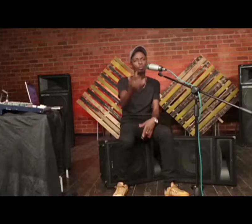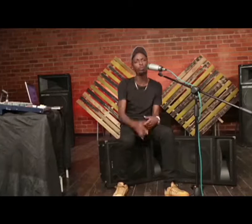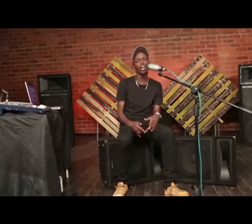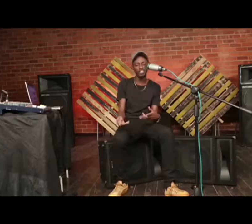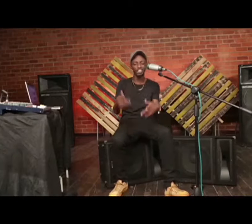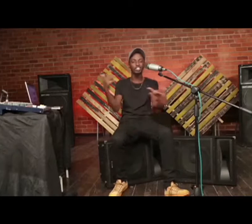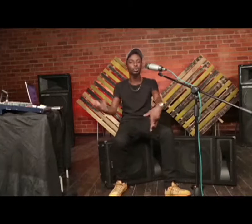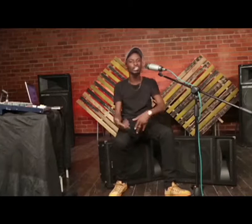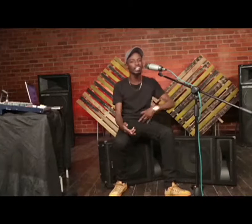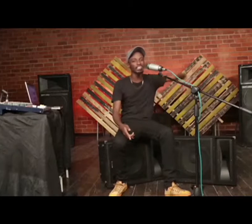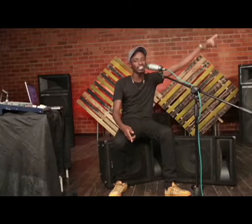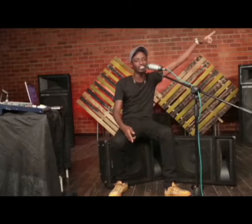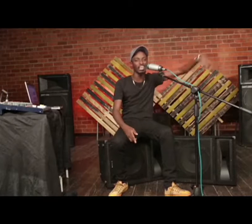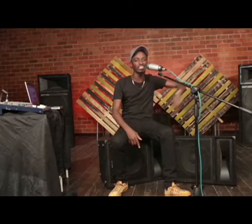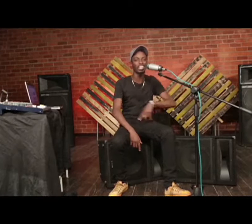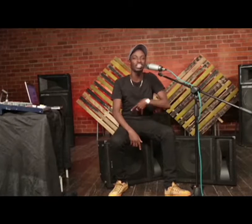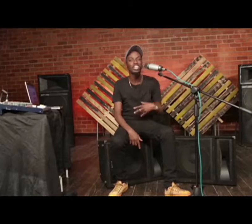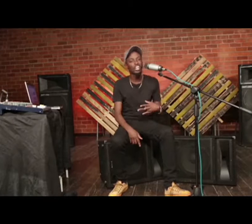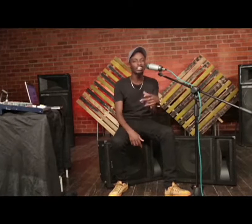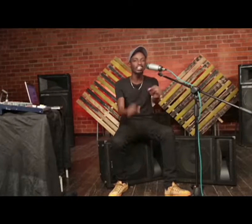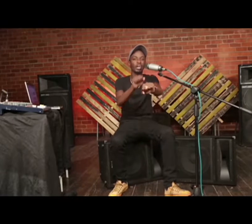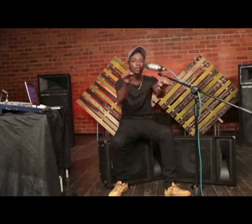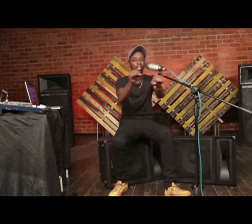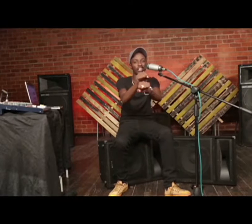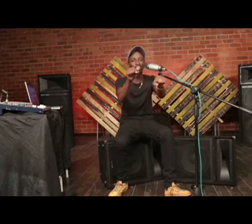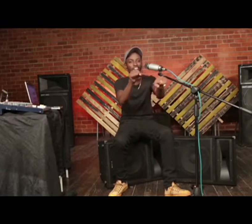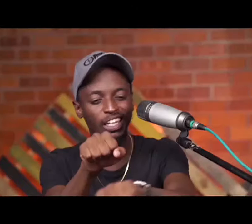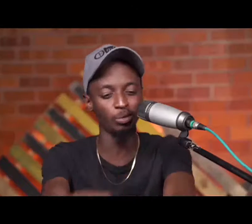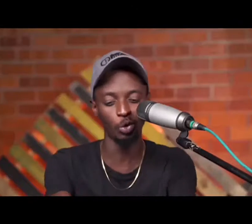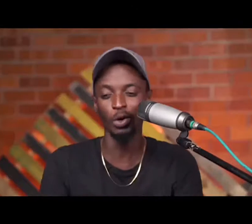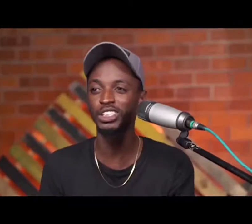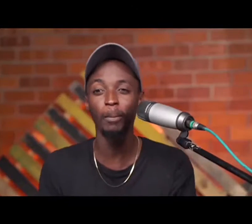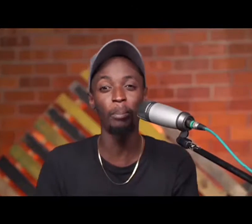Shukuru wati straight as a tandi. Kandine biliki, I came to press a button.